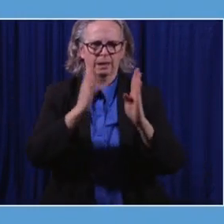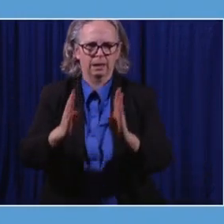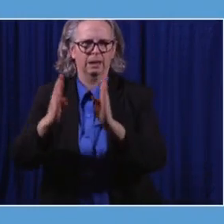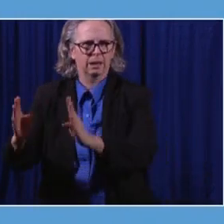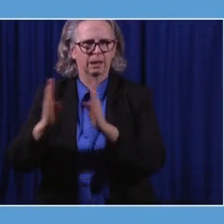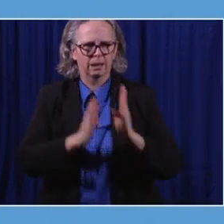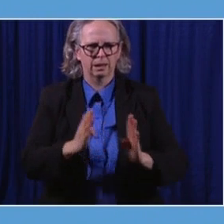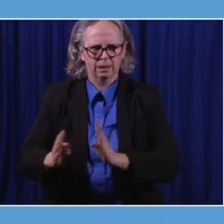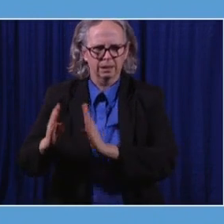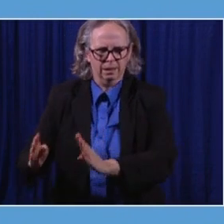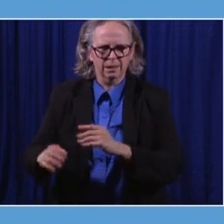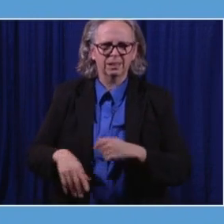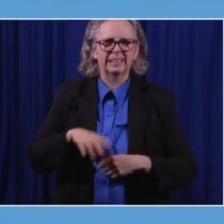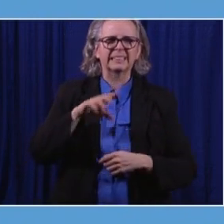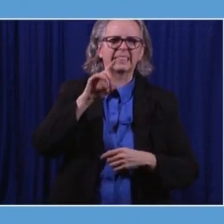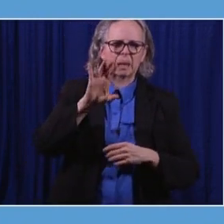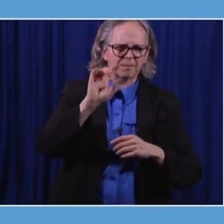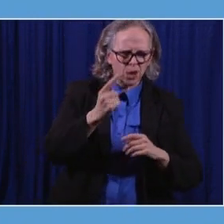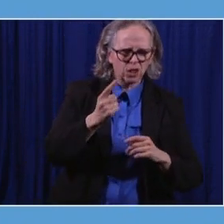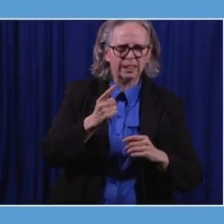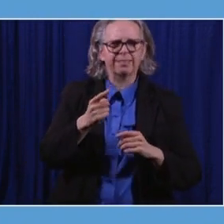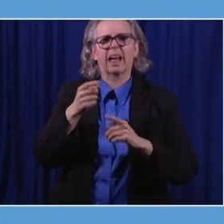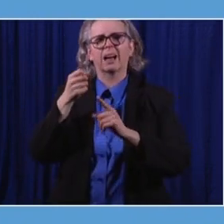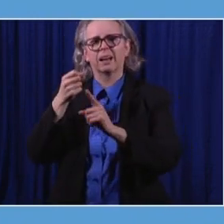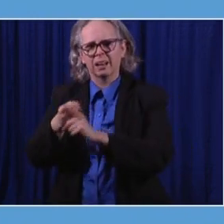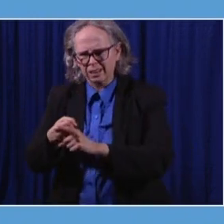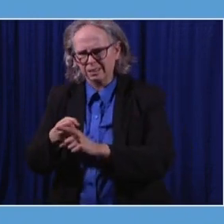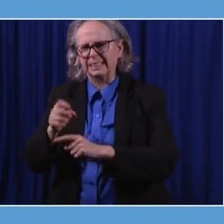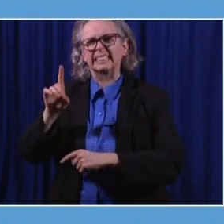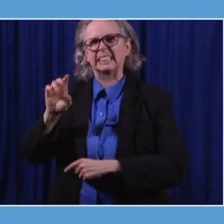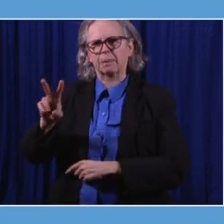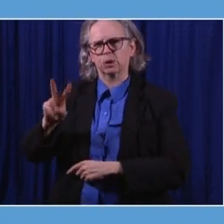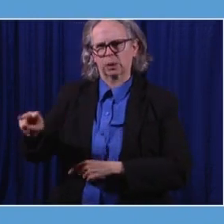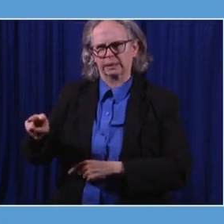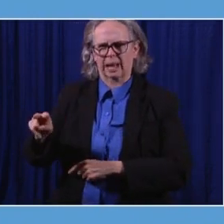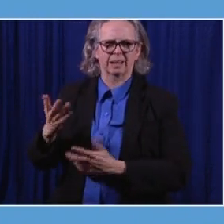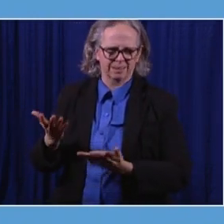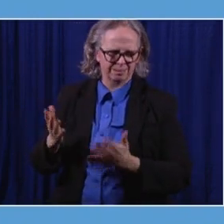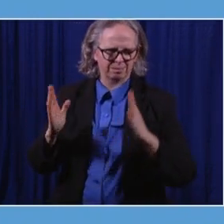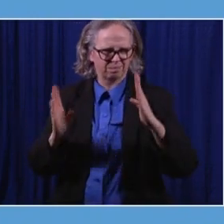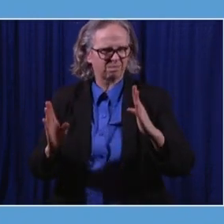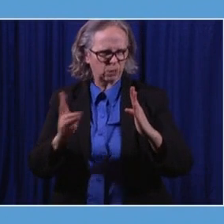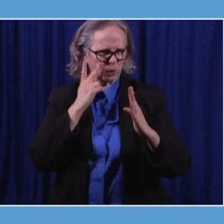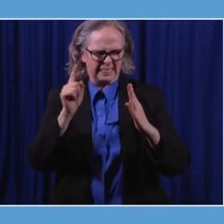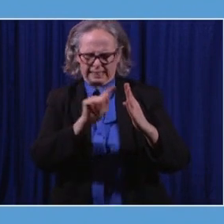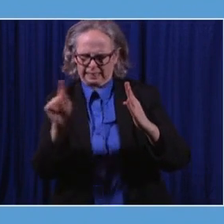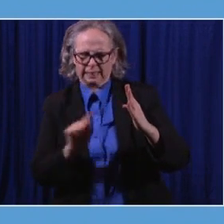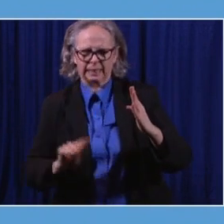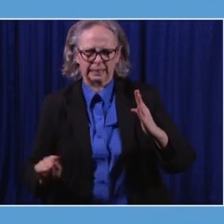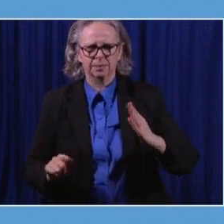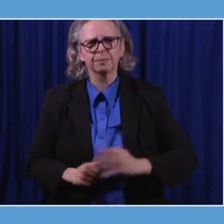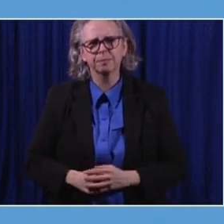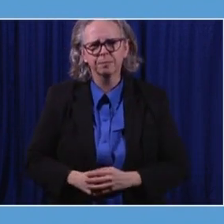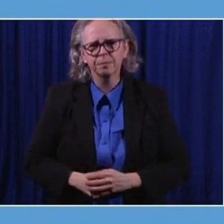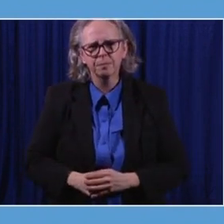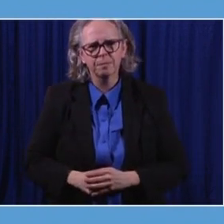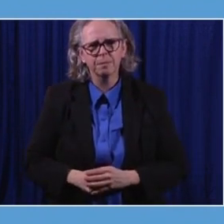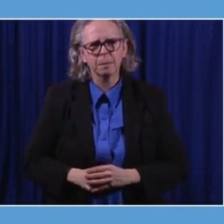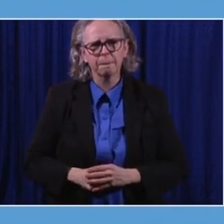1, and December 22nd. And so, what you can see is we're moving further and further this way.